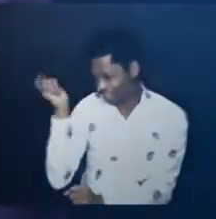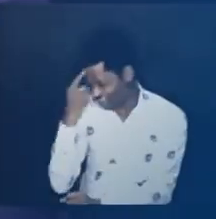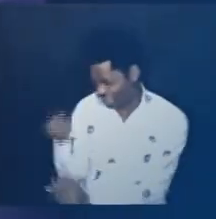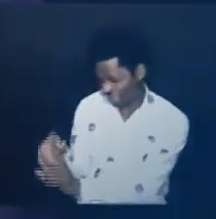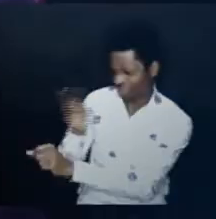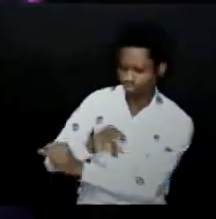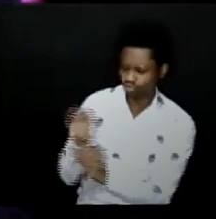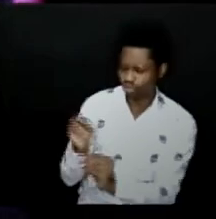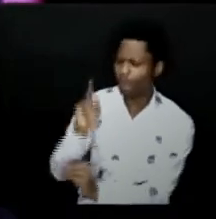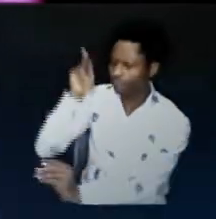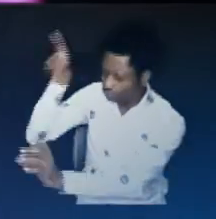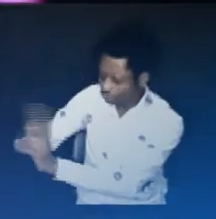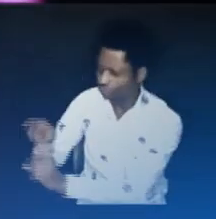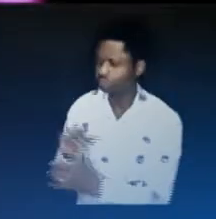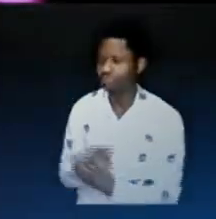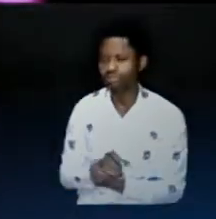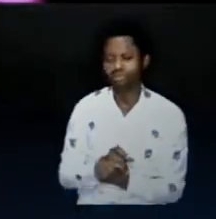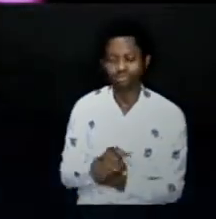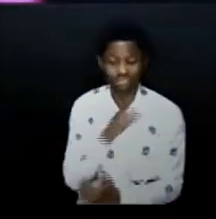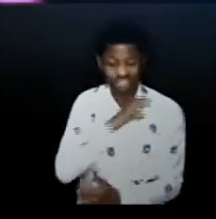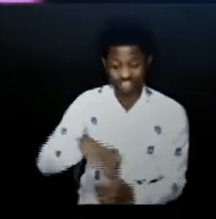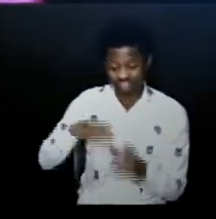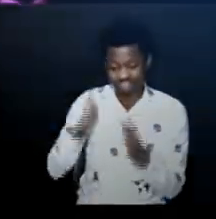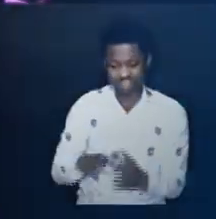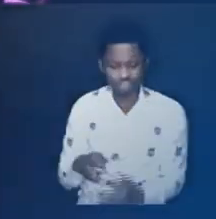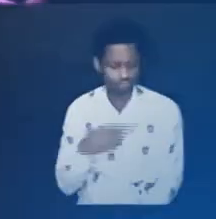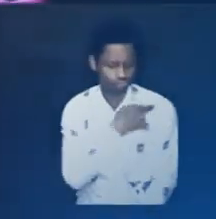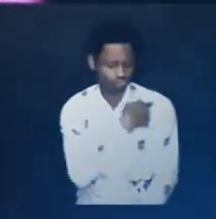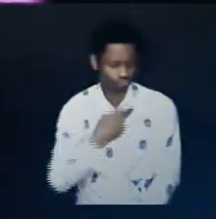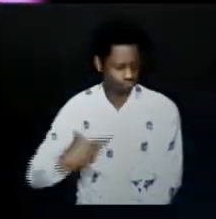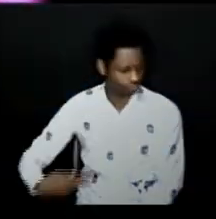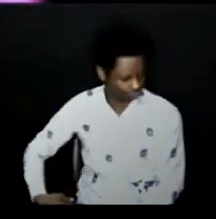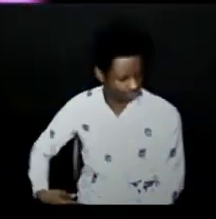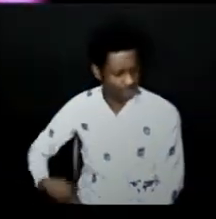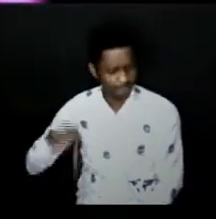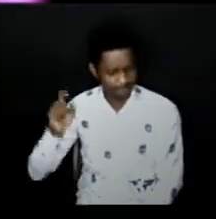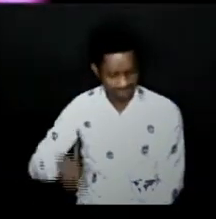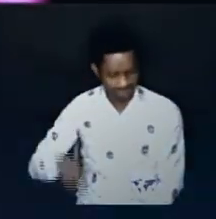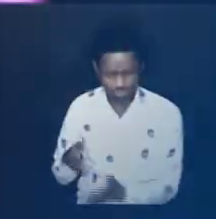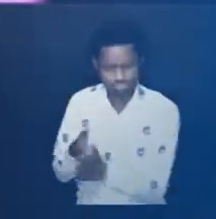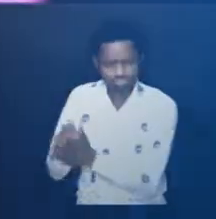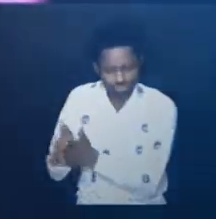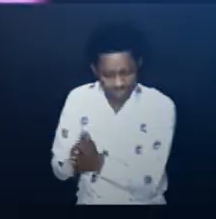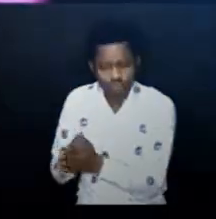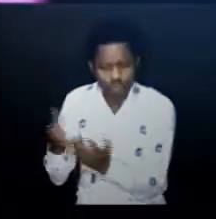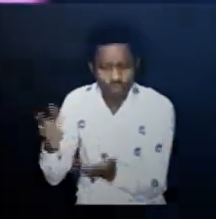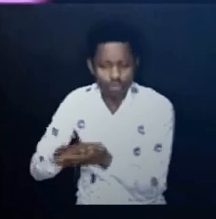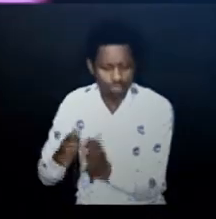governance. Christians who are royals should be interested in